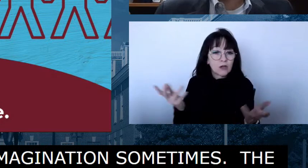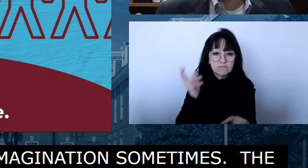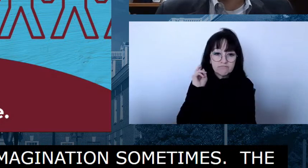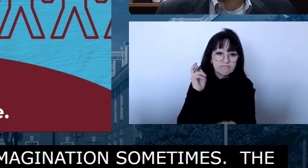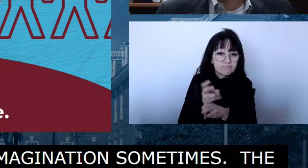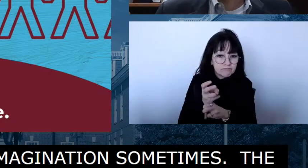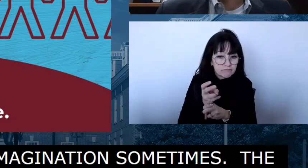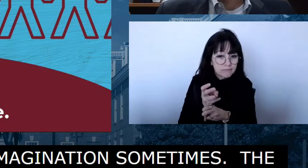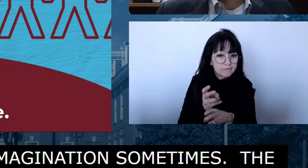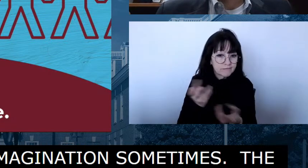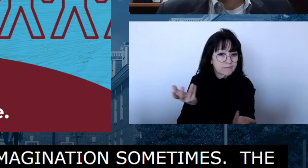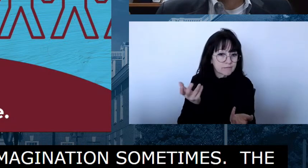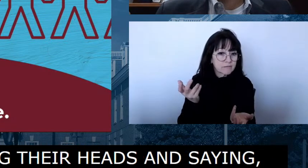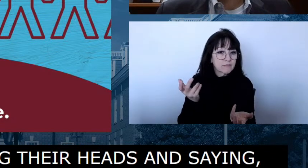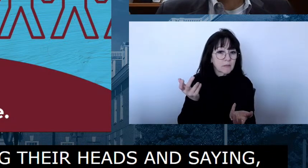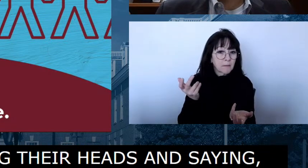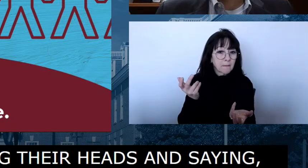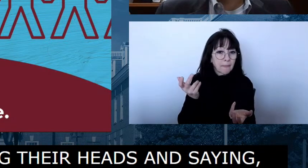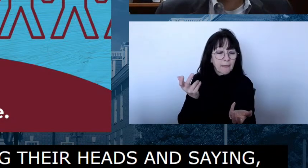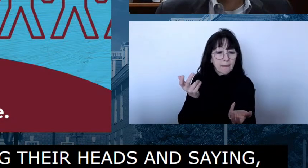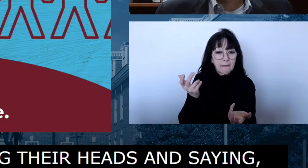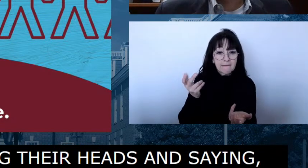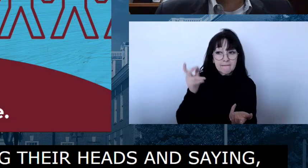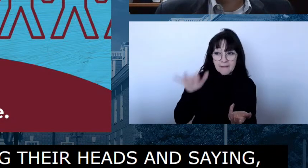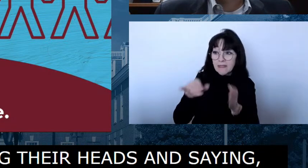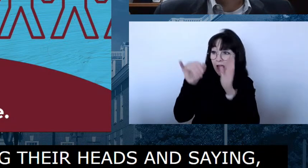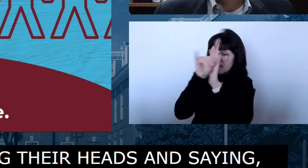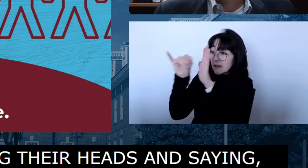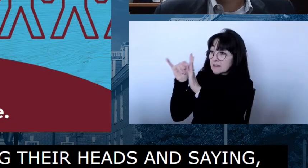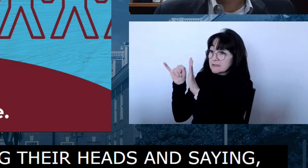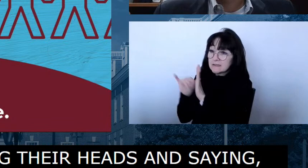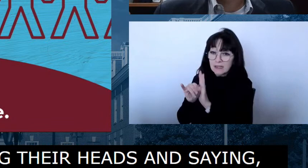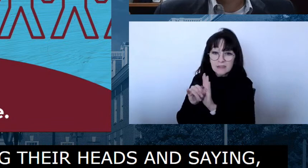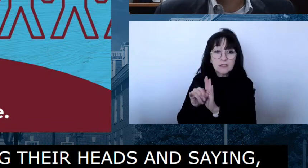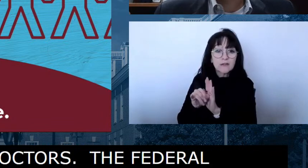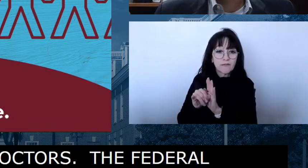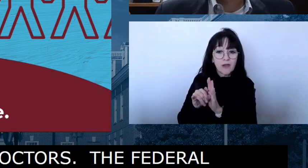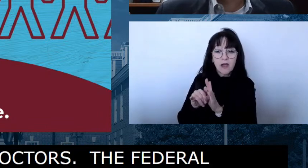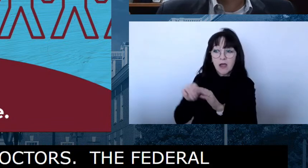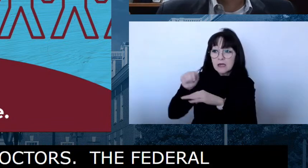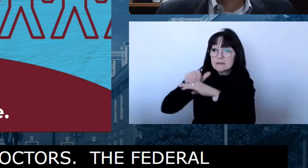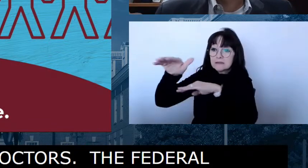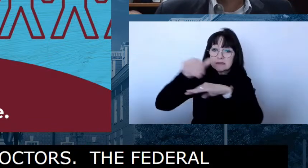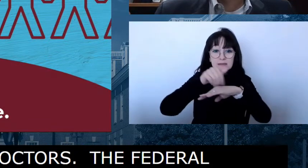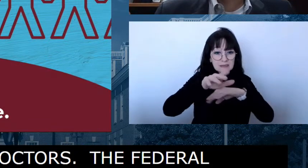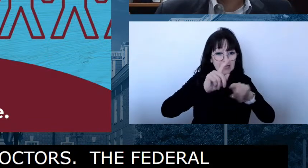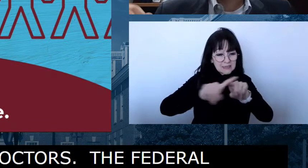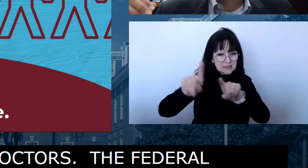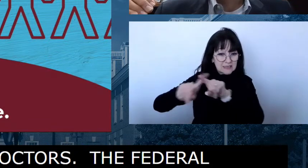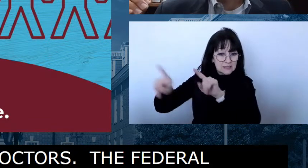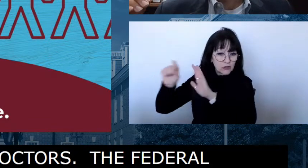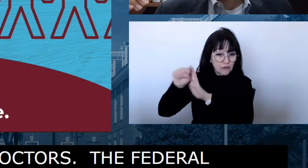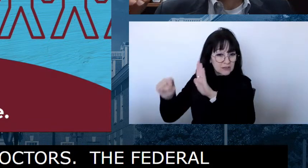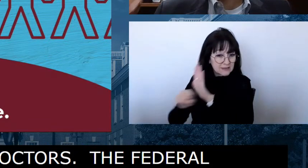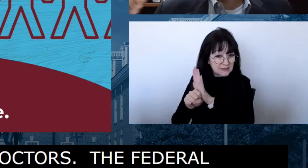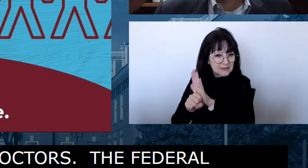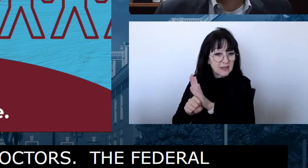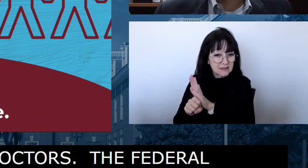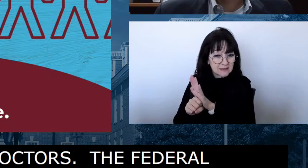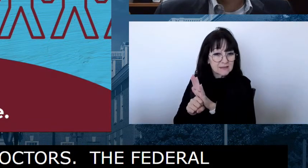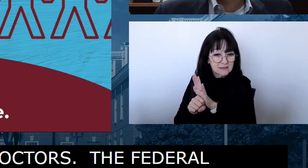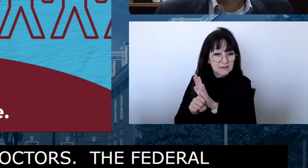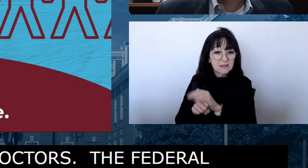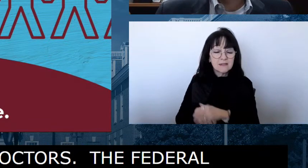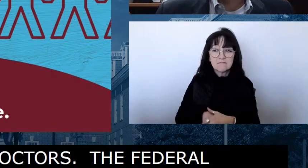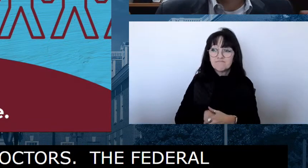federal resources that were identified to go to different states and municipalities or put to those with the most